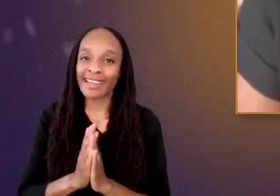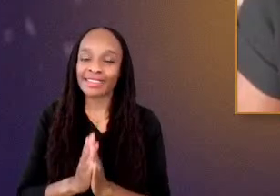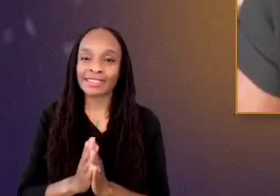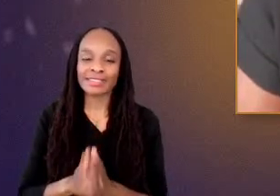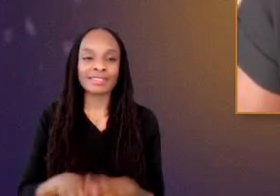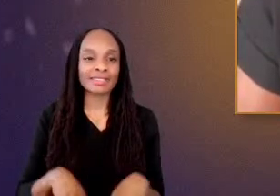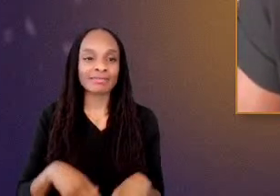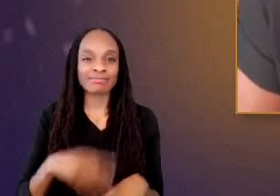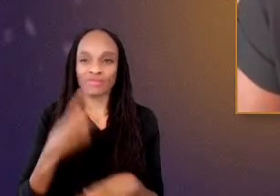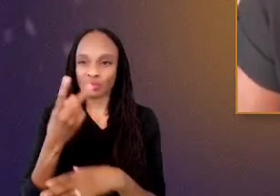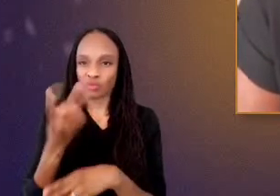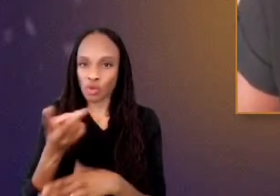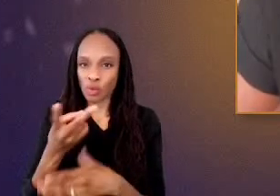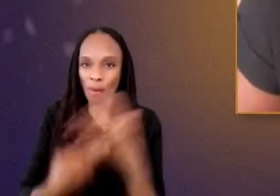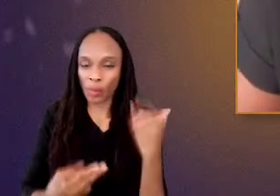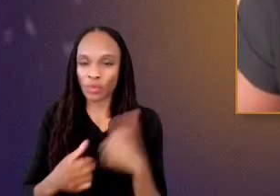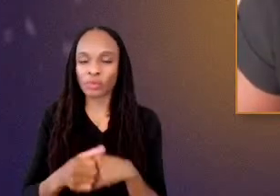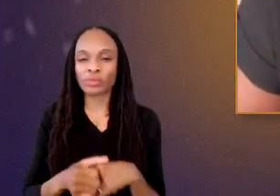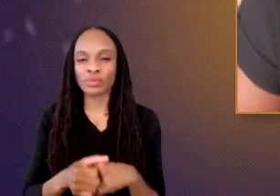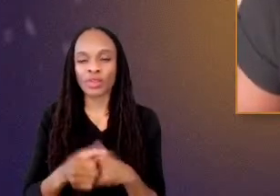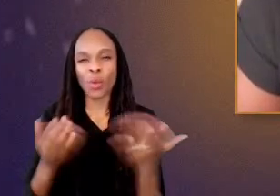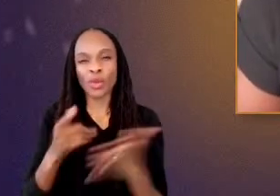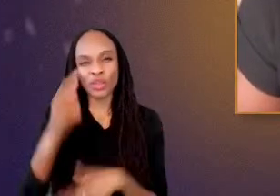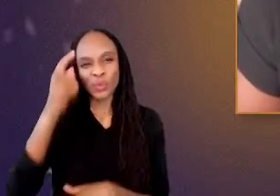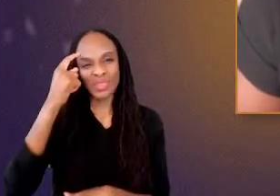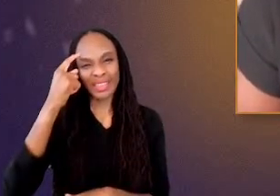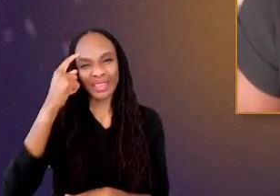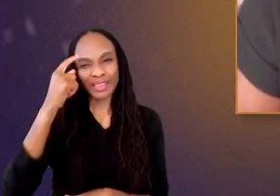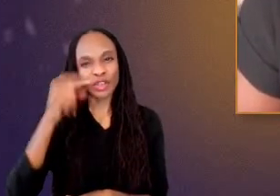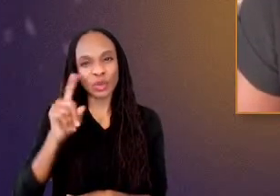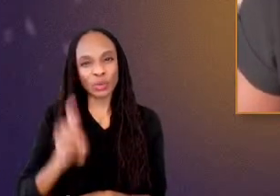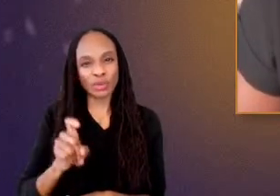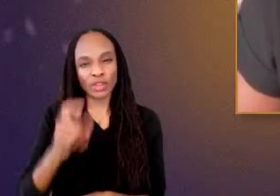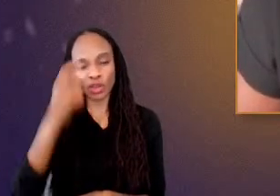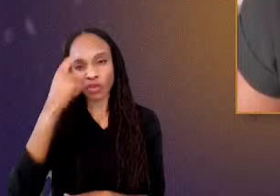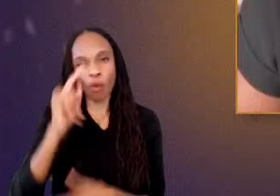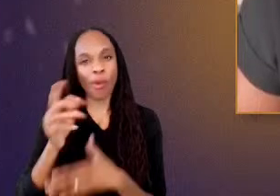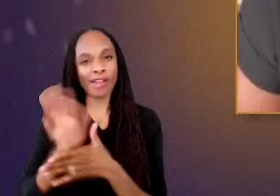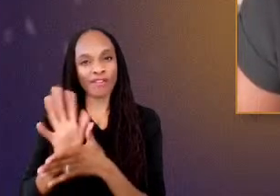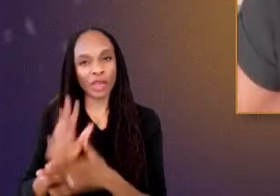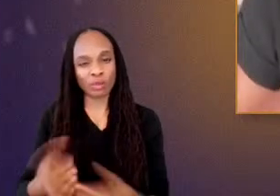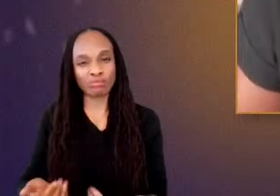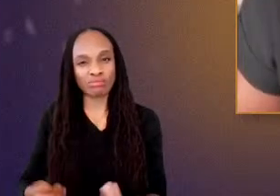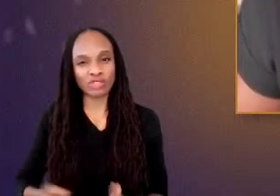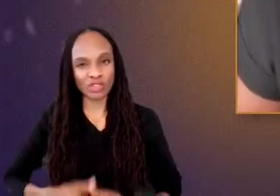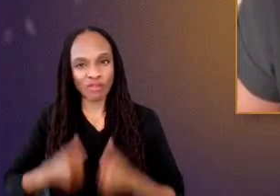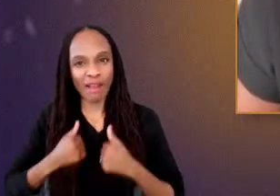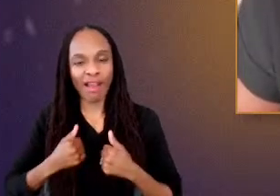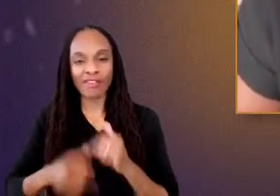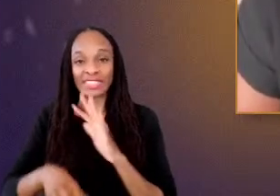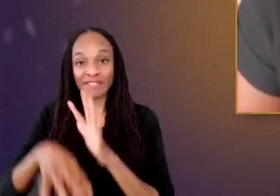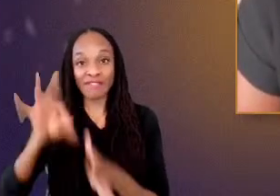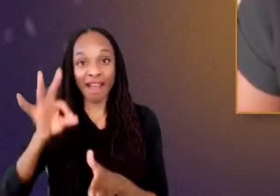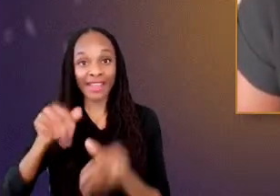you, what do you think it would take for a film to survive, to find